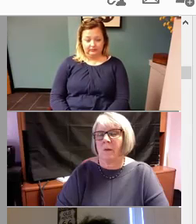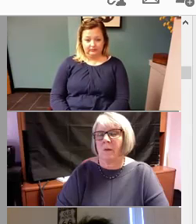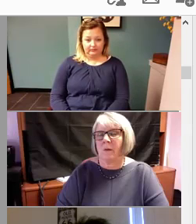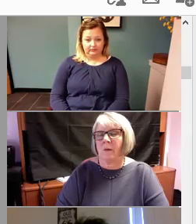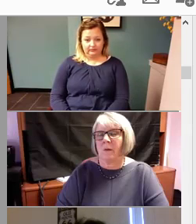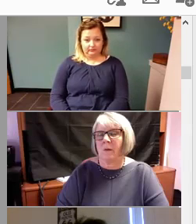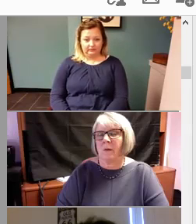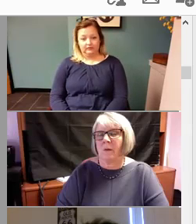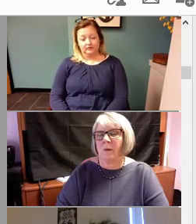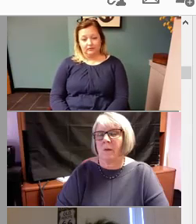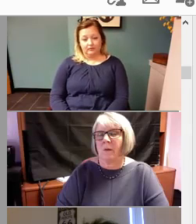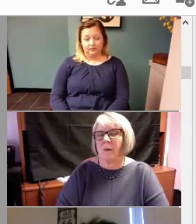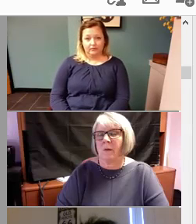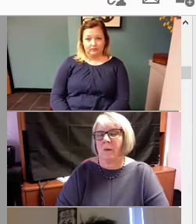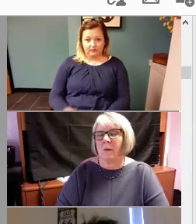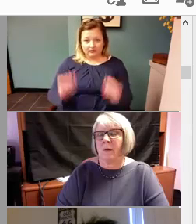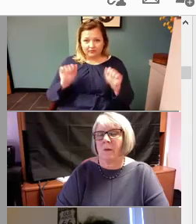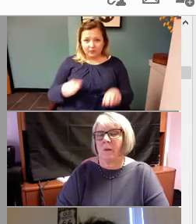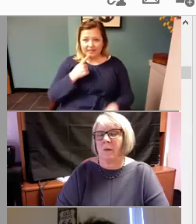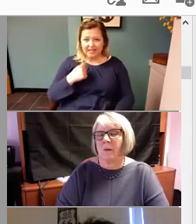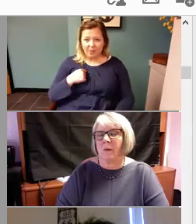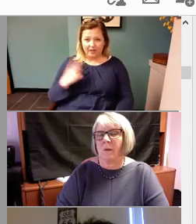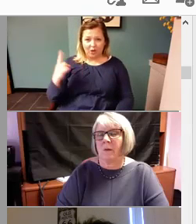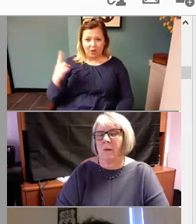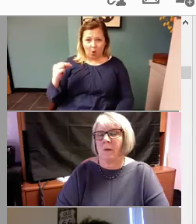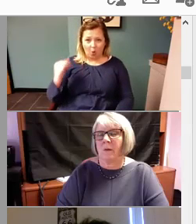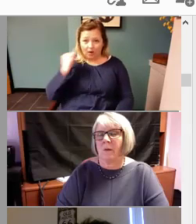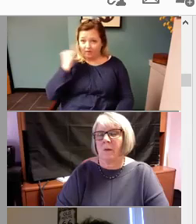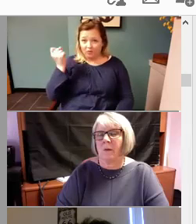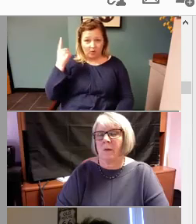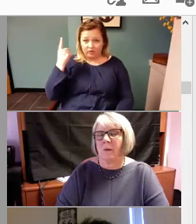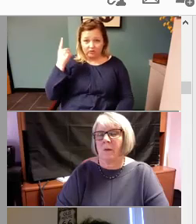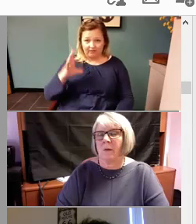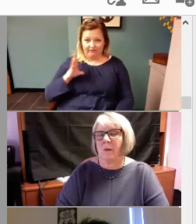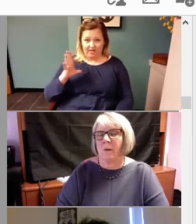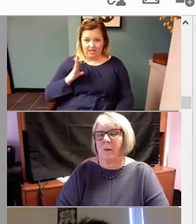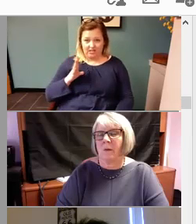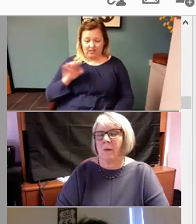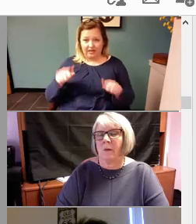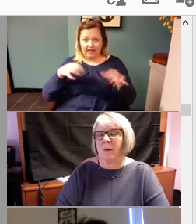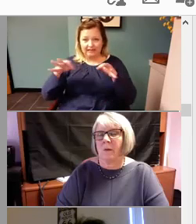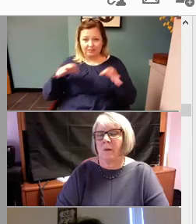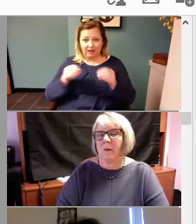You can say no if you do not understand. I mean, we will go into more detail. Okay.